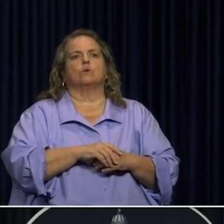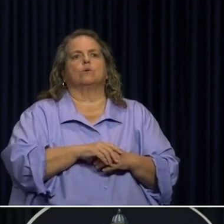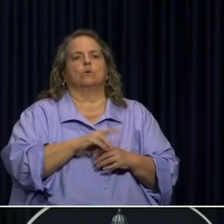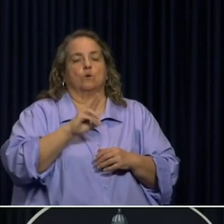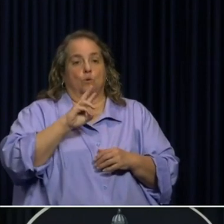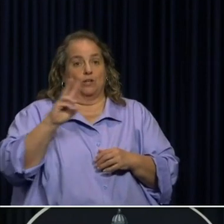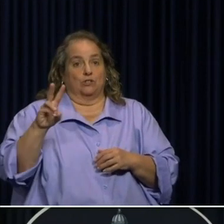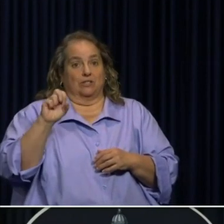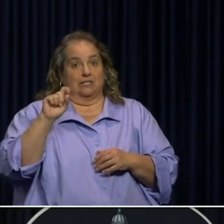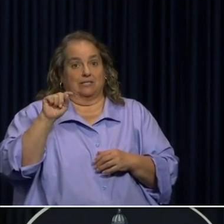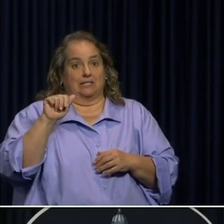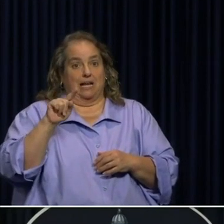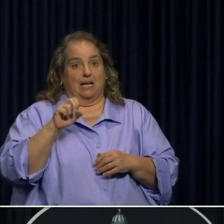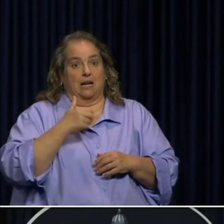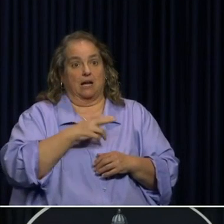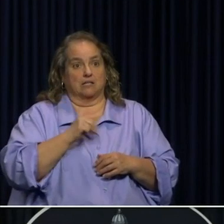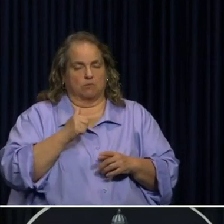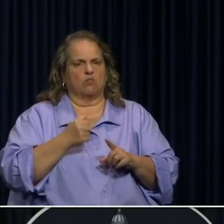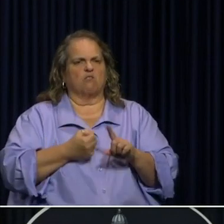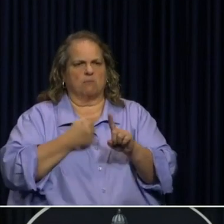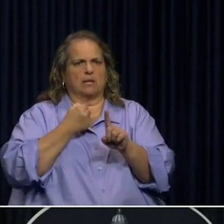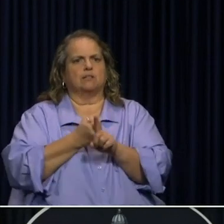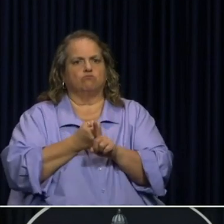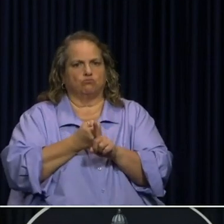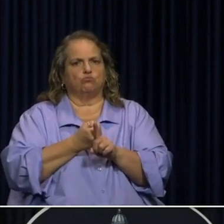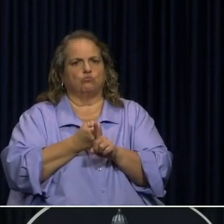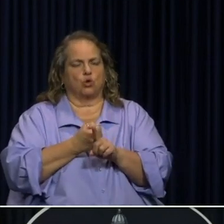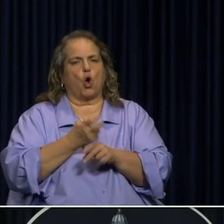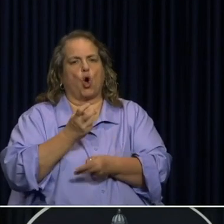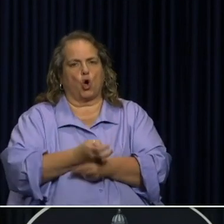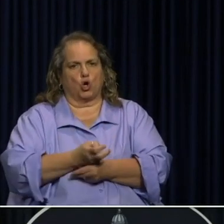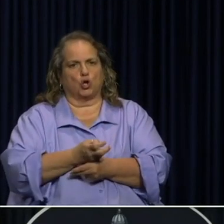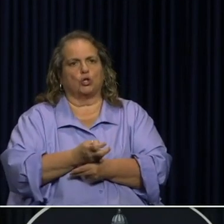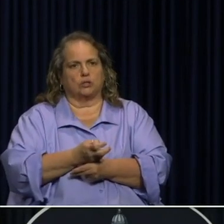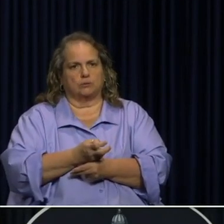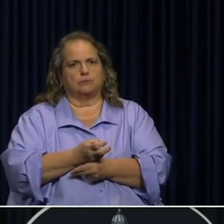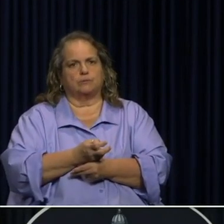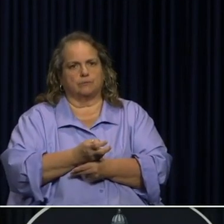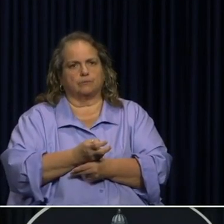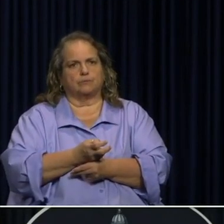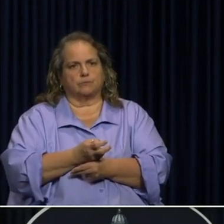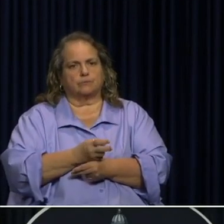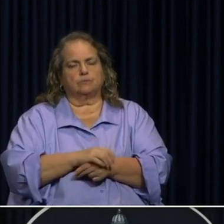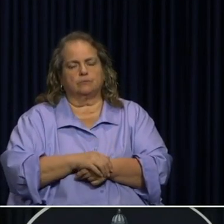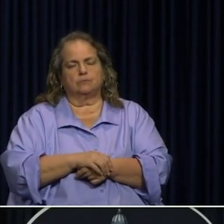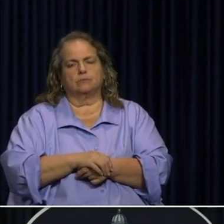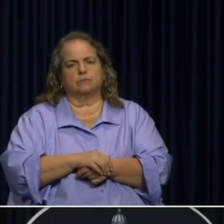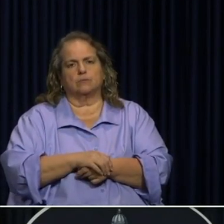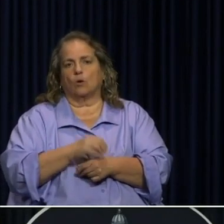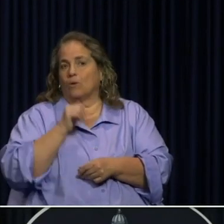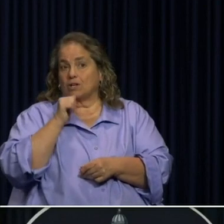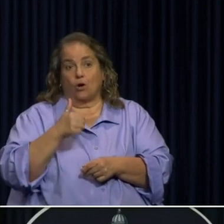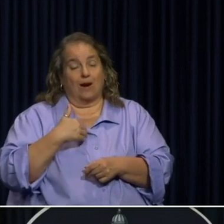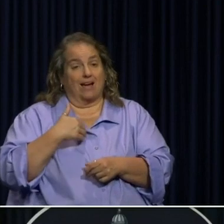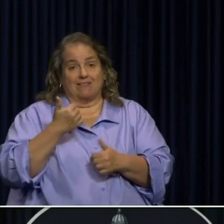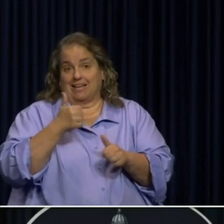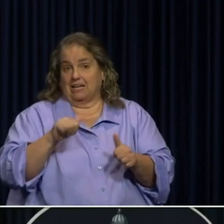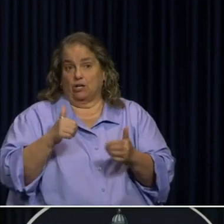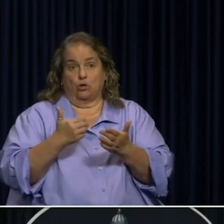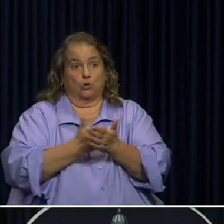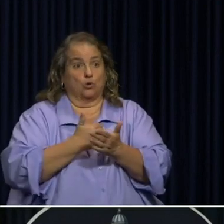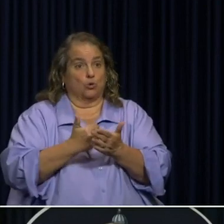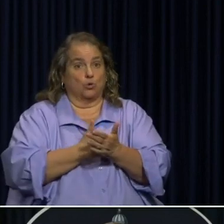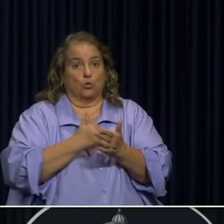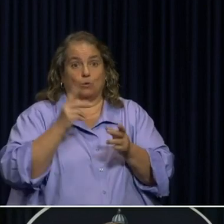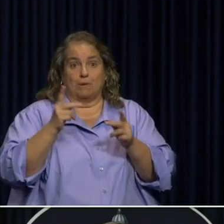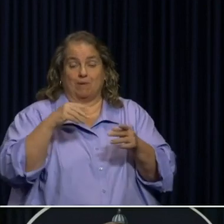State has been hit really hard. We don't have new residents that have tested positive